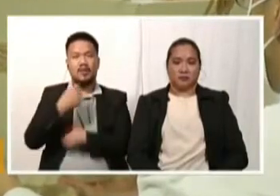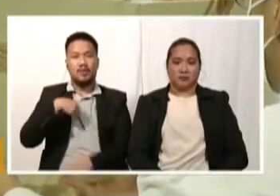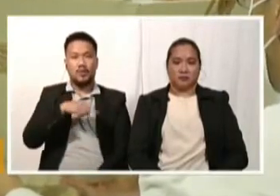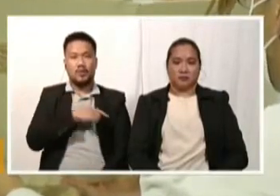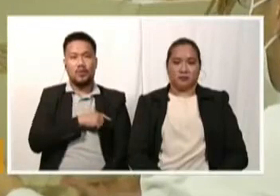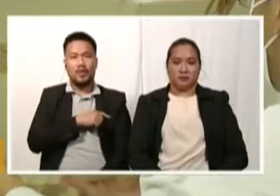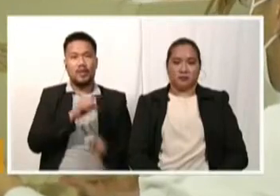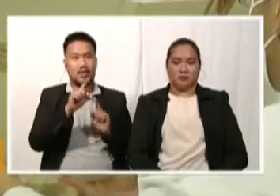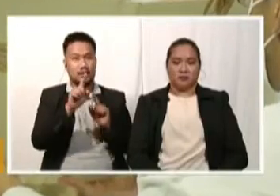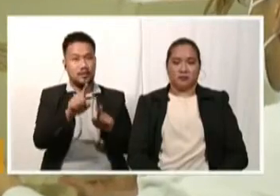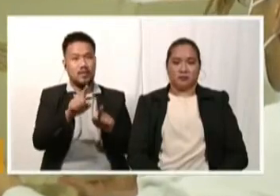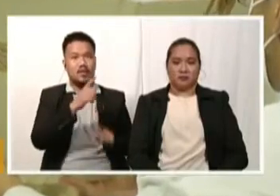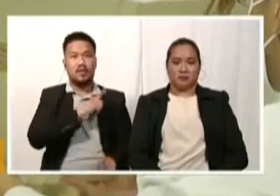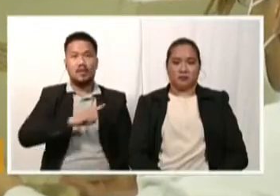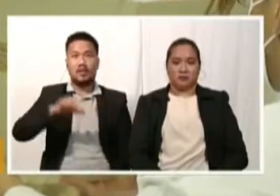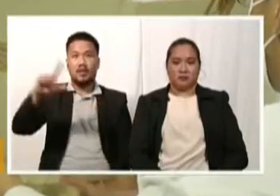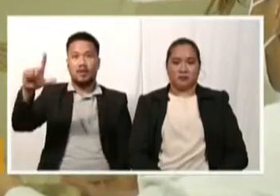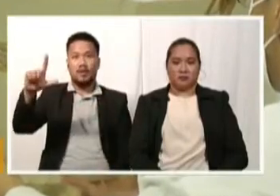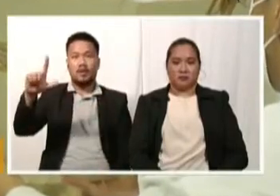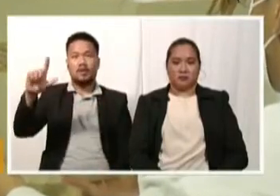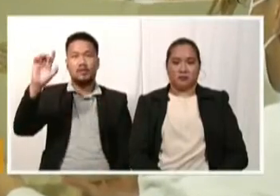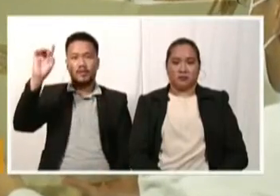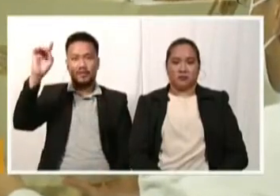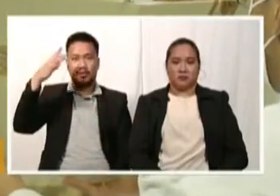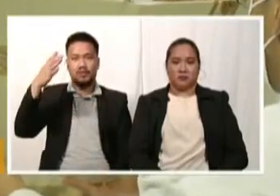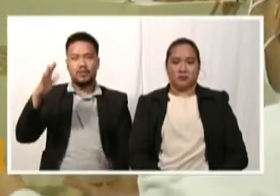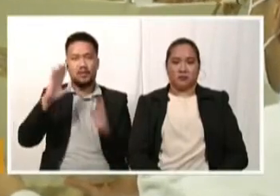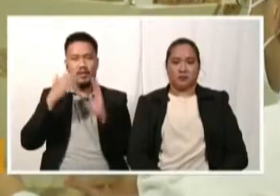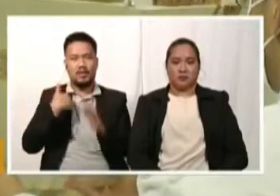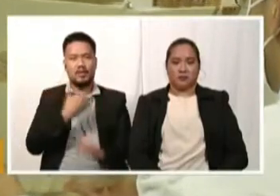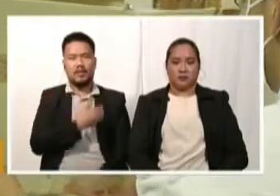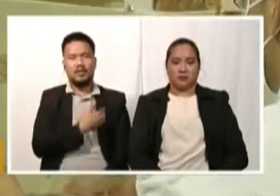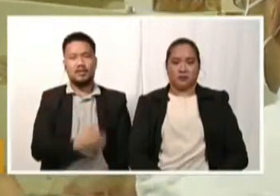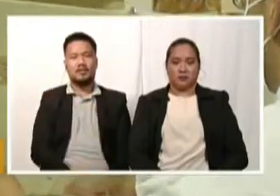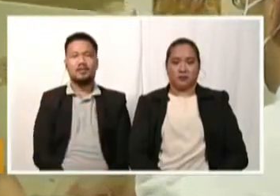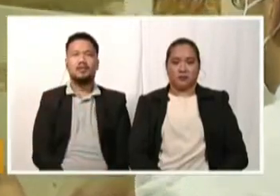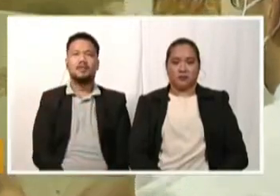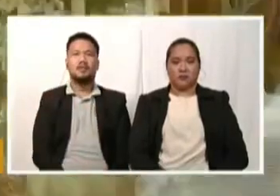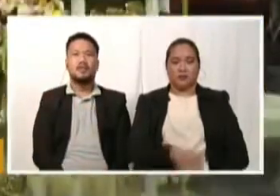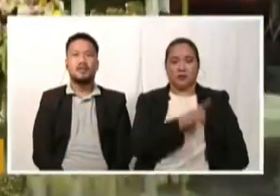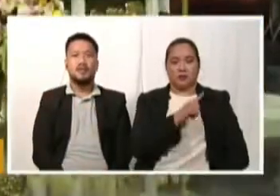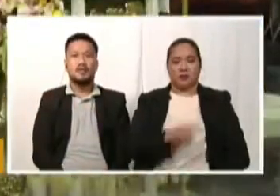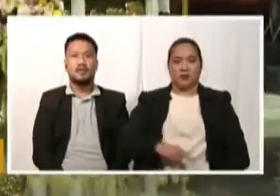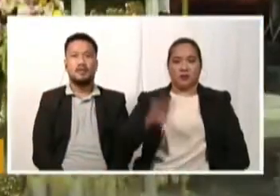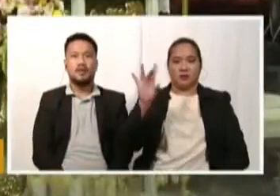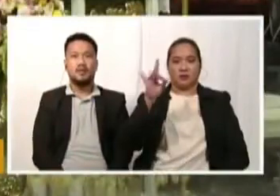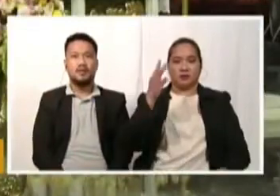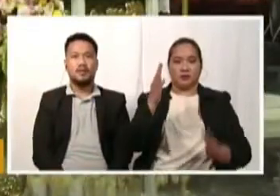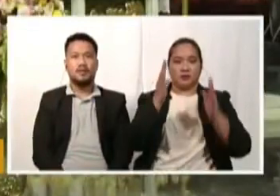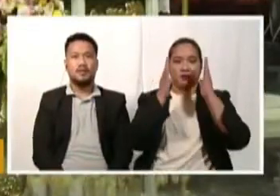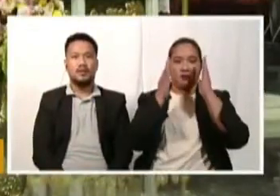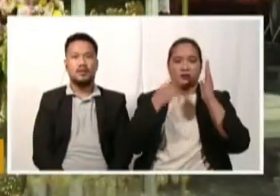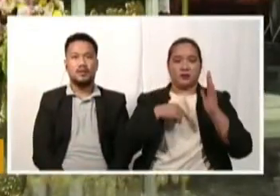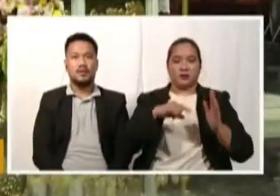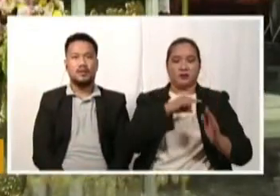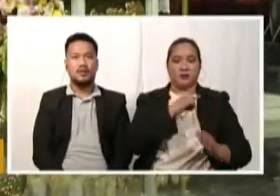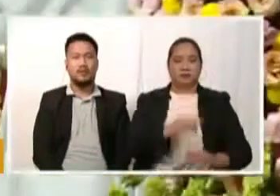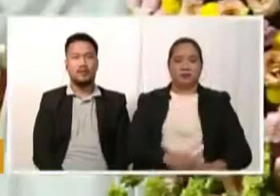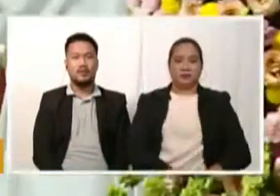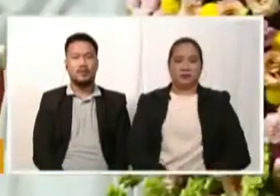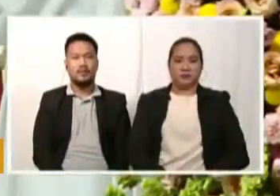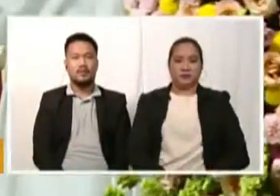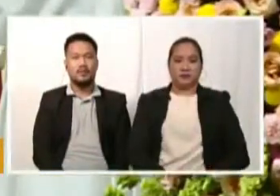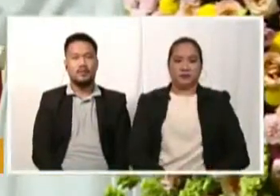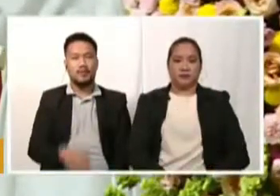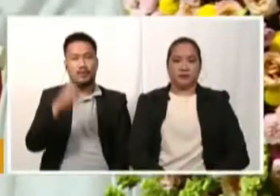say, Lord, graciously hear us. Lord, graciously hear us. For the